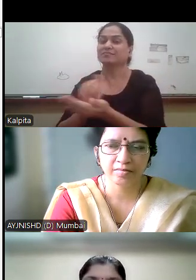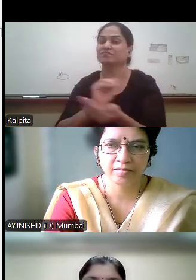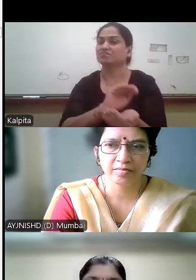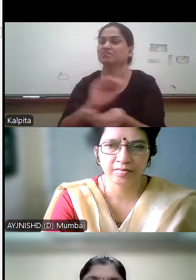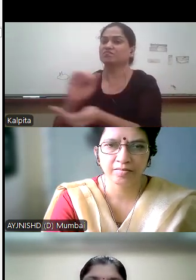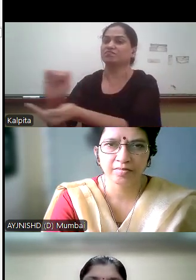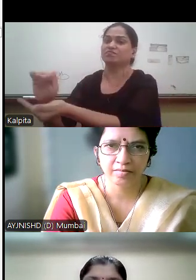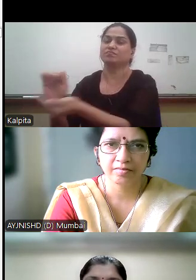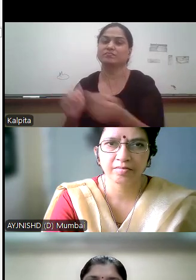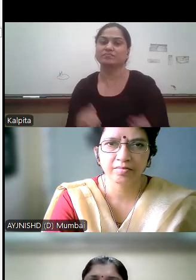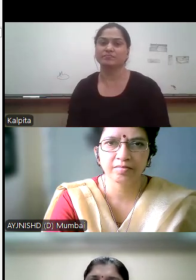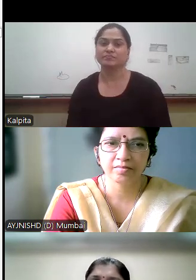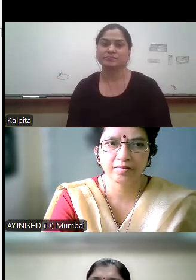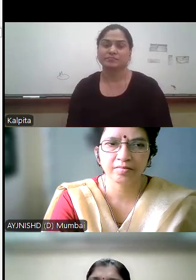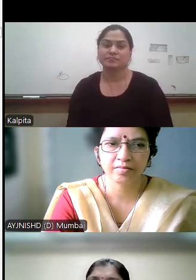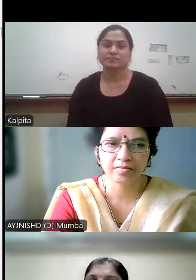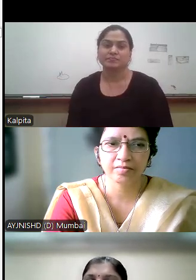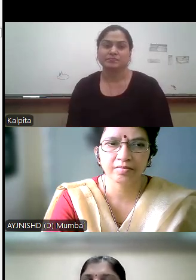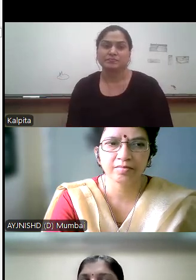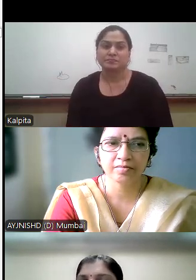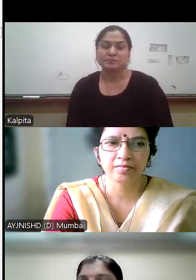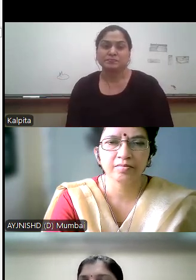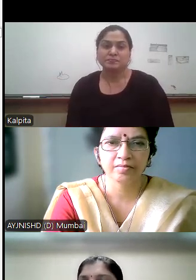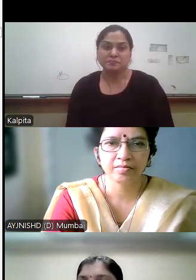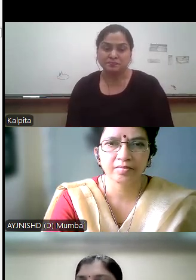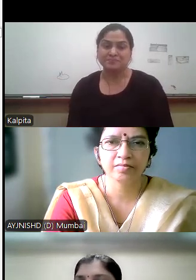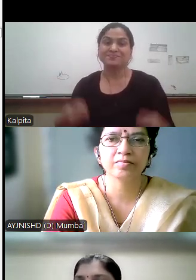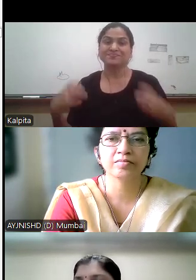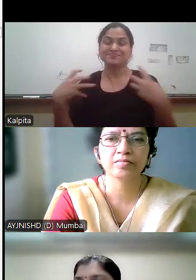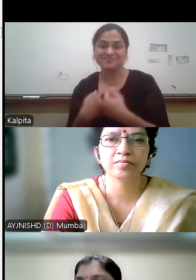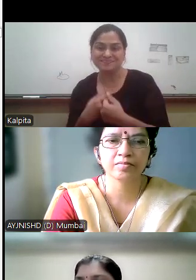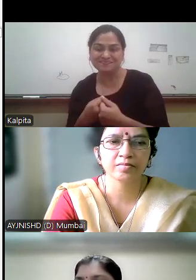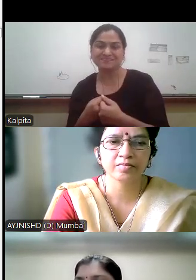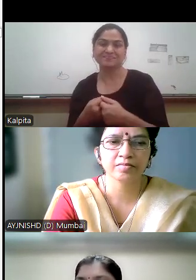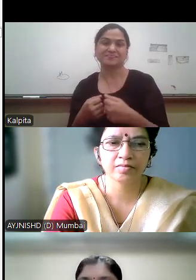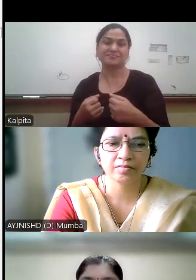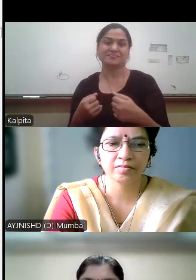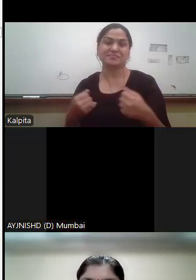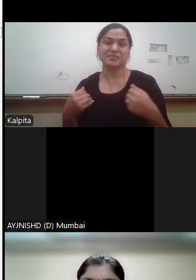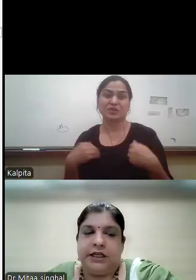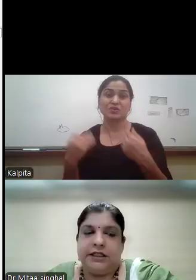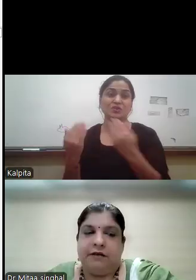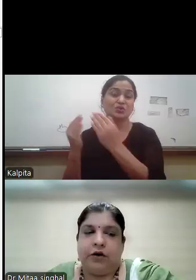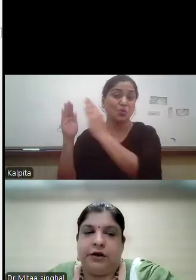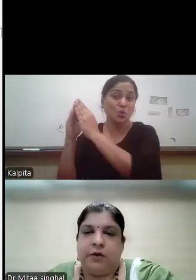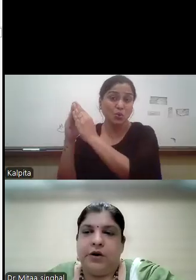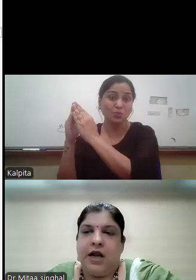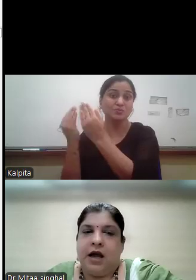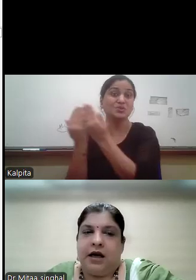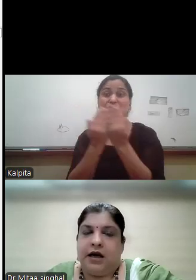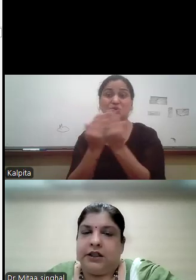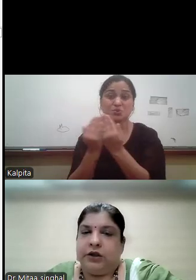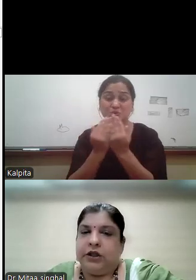come. So we have adaptations. We can have no tech, low tech adaptations, softwares. I've talked